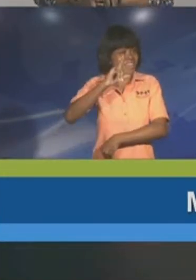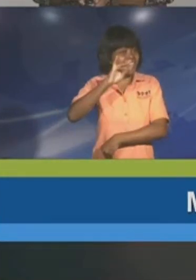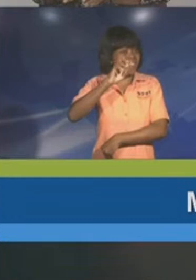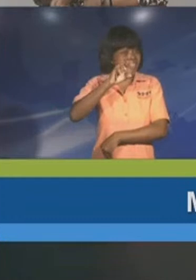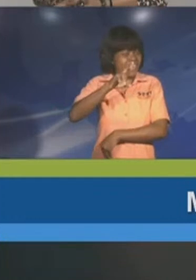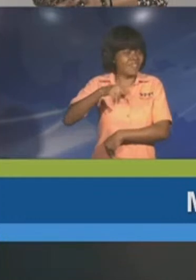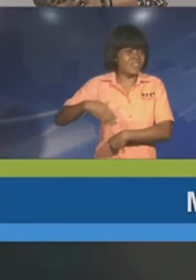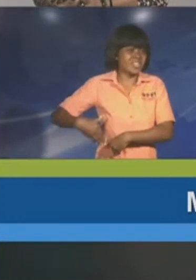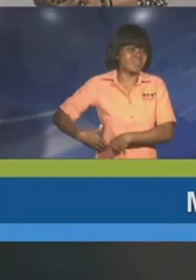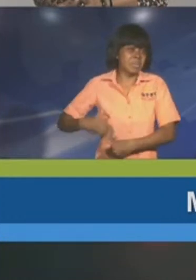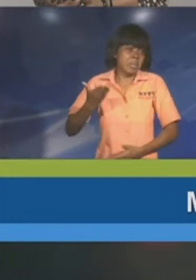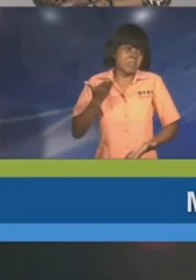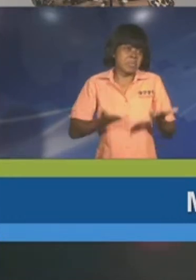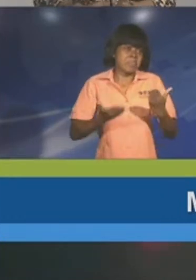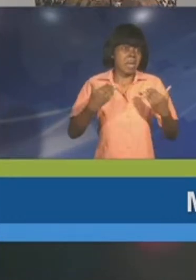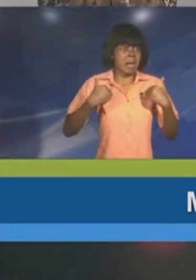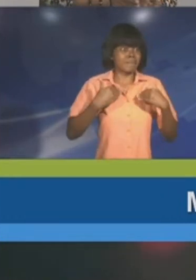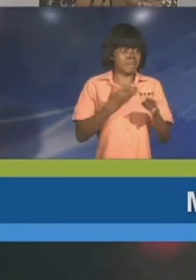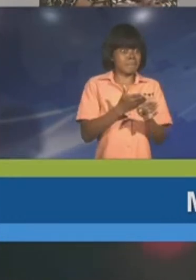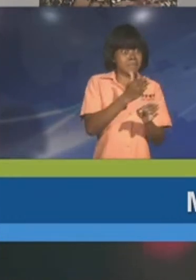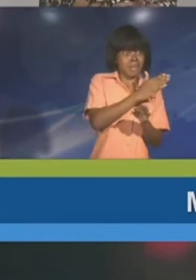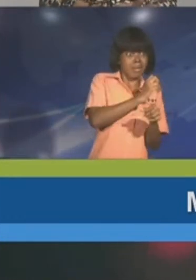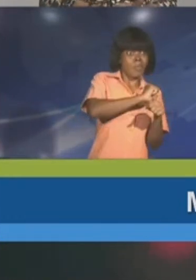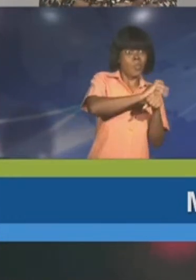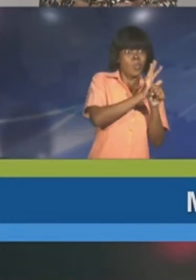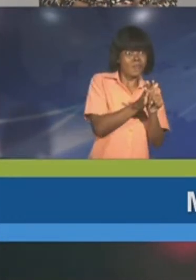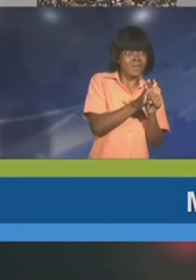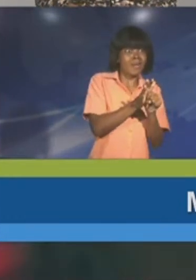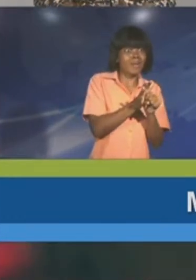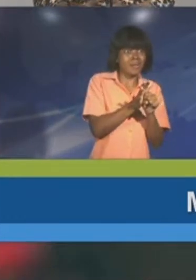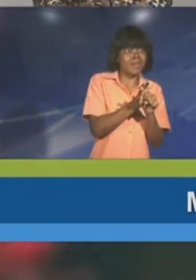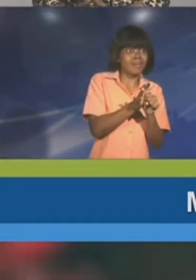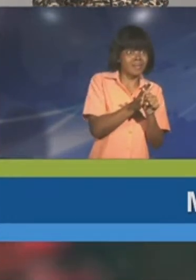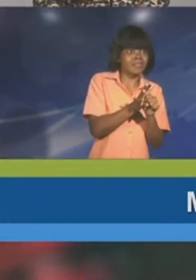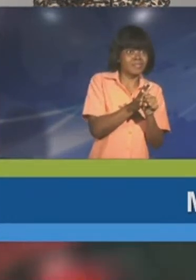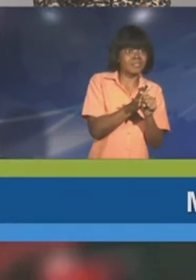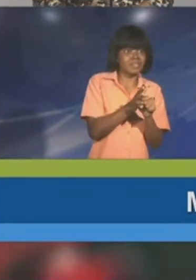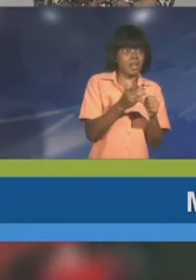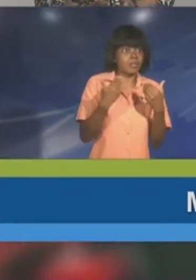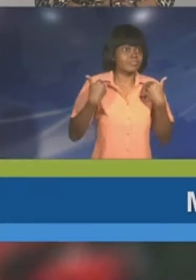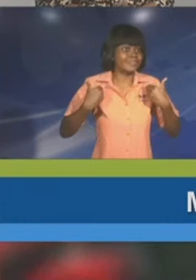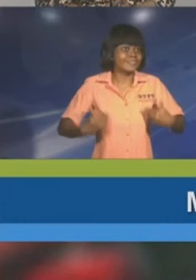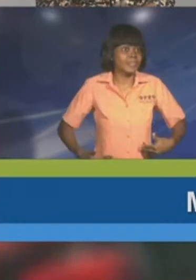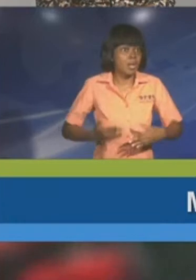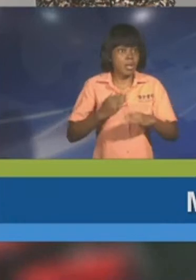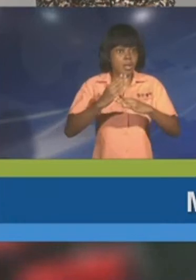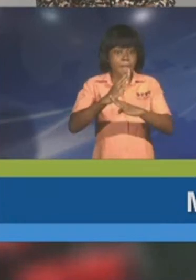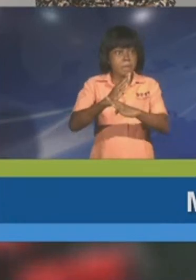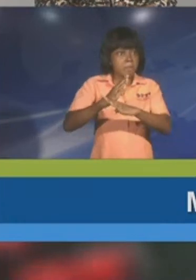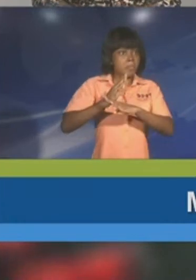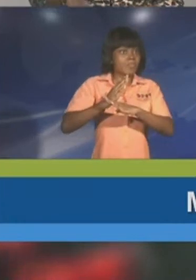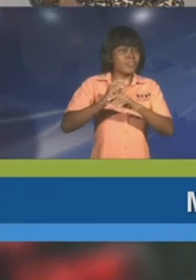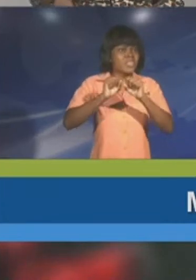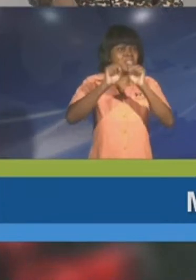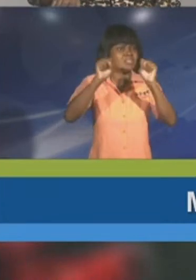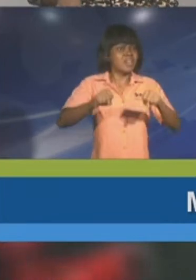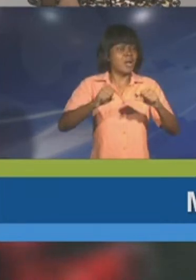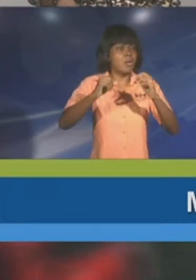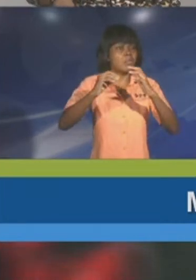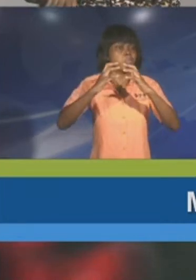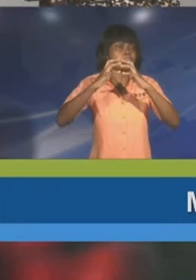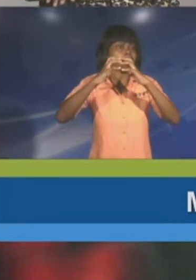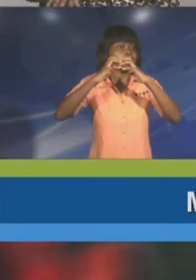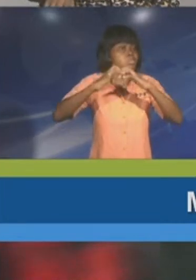in addition to weakened immune system caused by the adenovirus. So we're watching this space, looking at the numbers and seeing